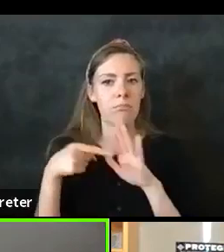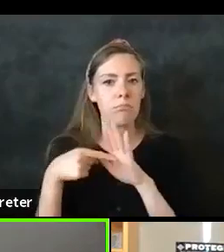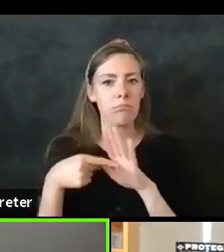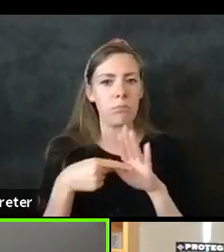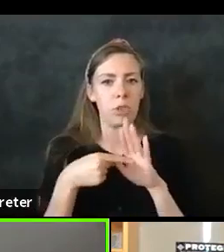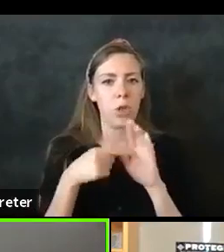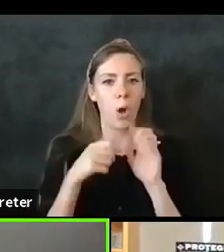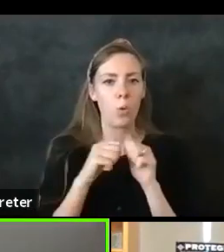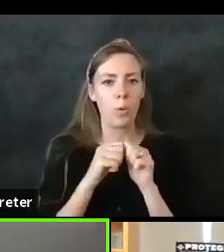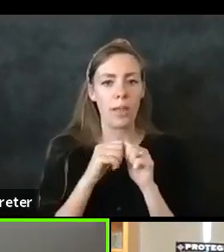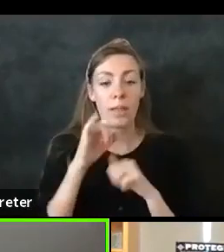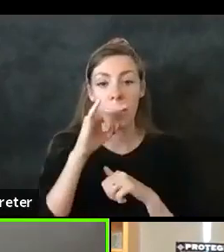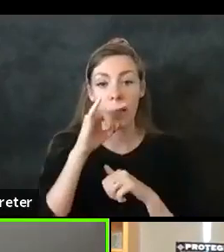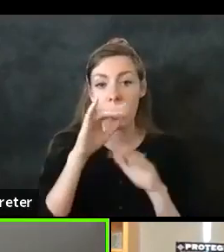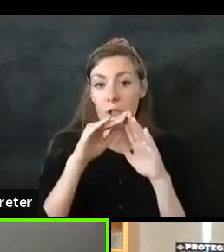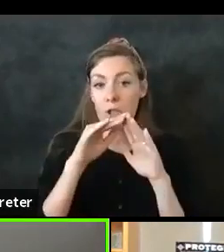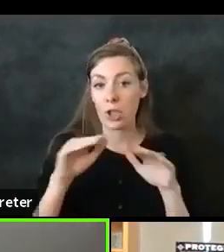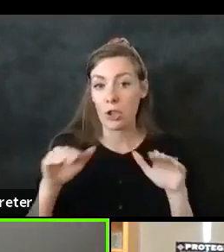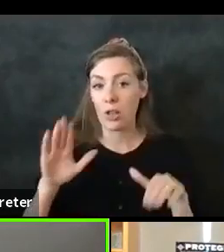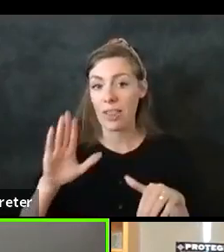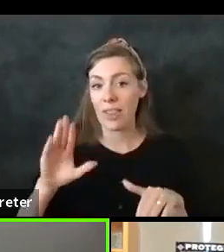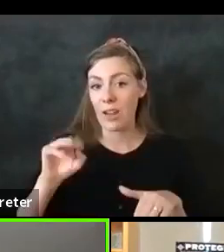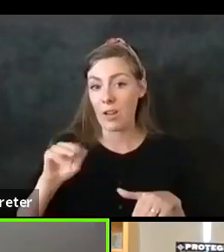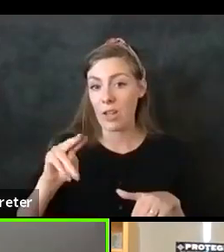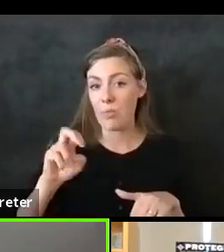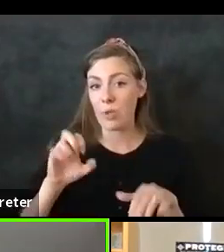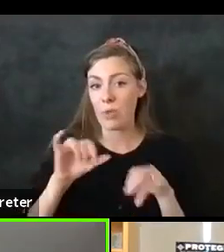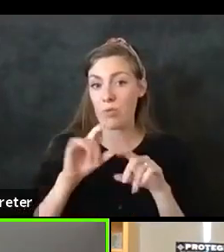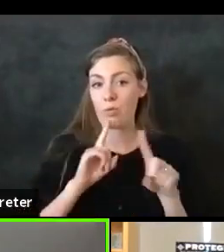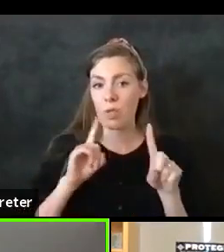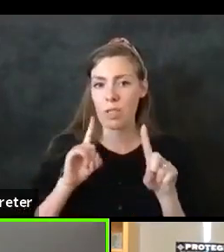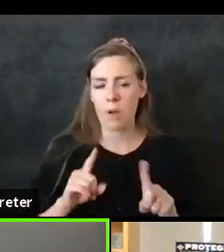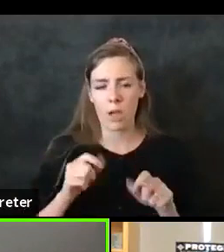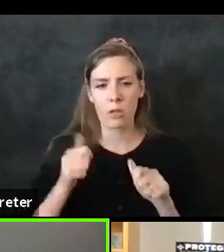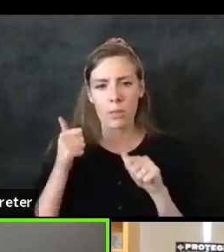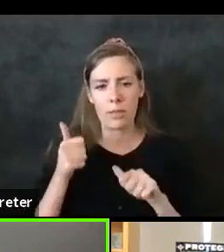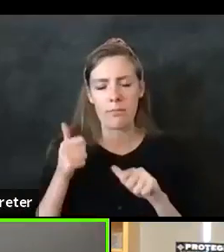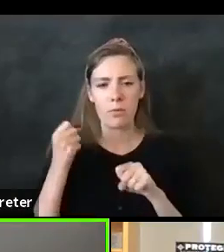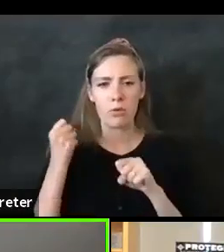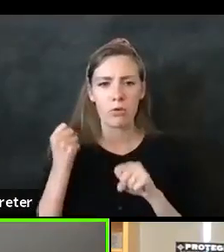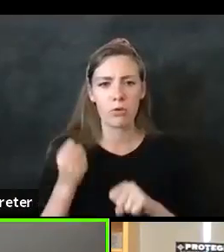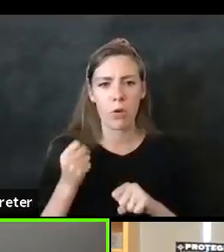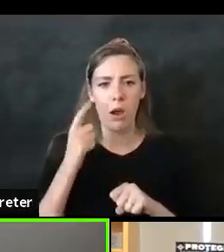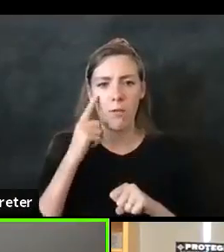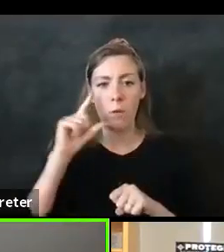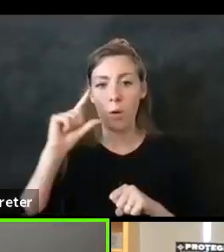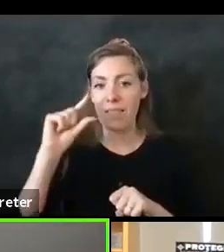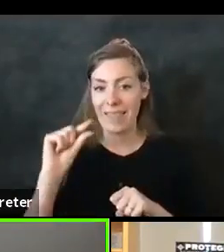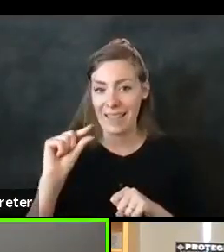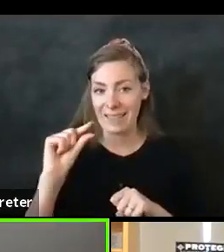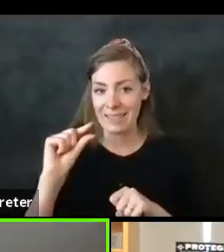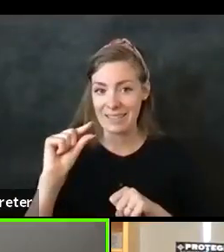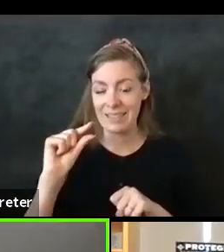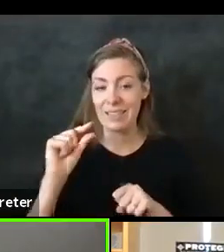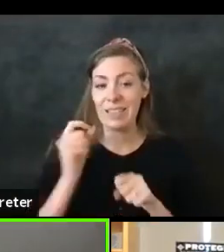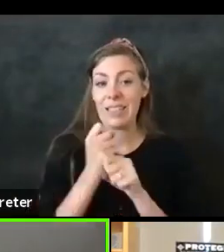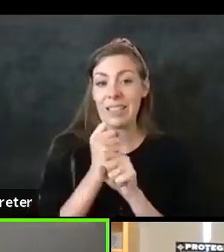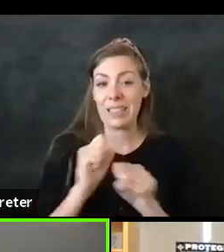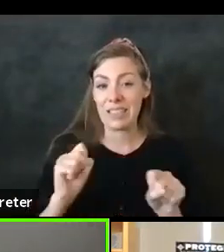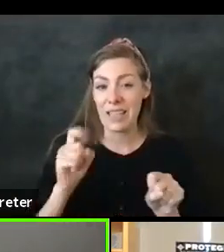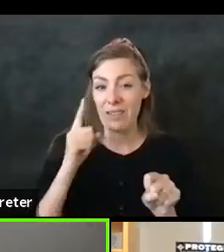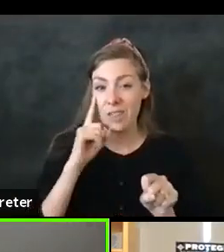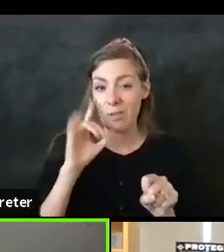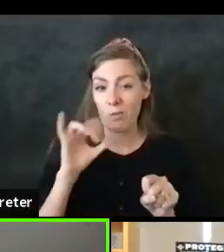with the children that their immune response they will have a good antibody response to a smaller dose. And the safety on that and